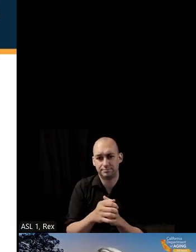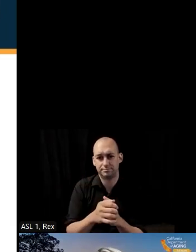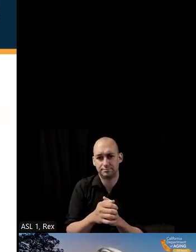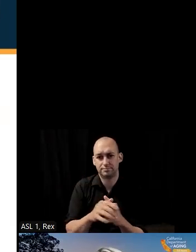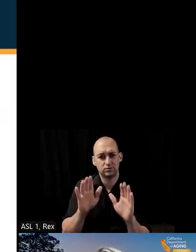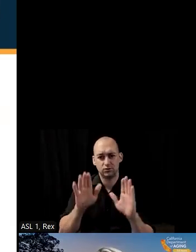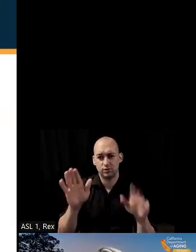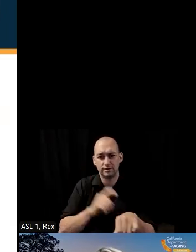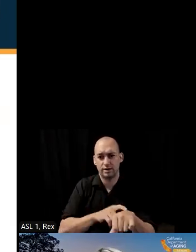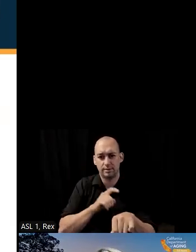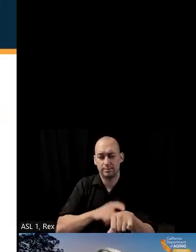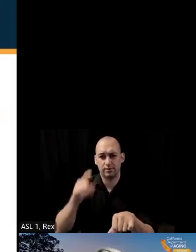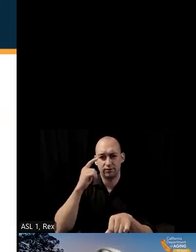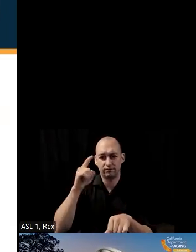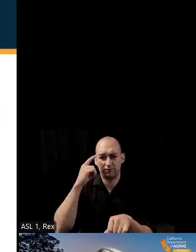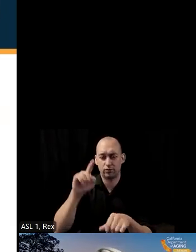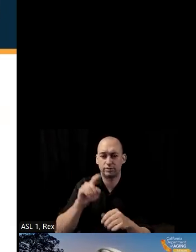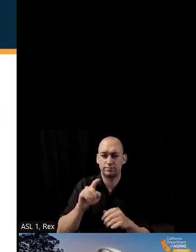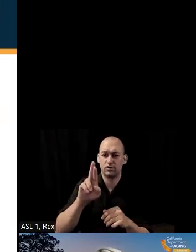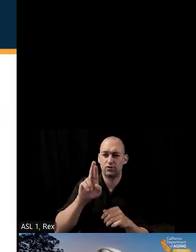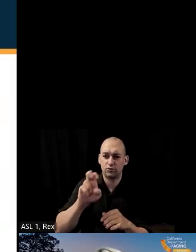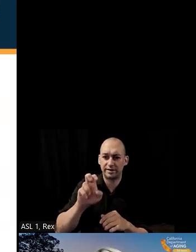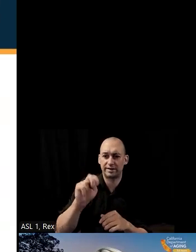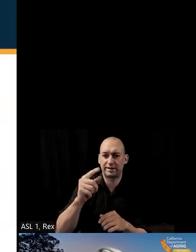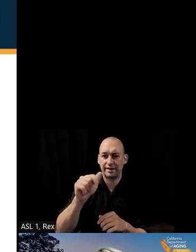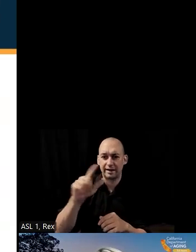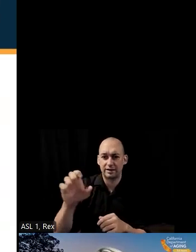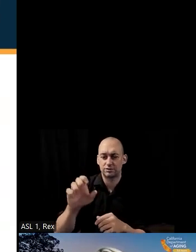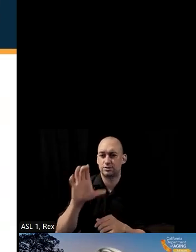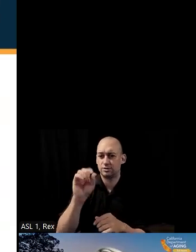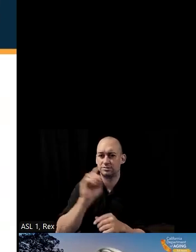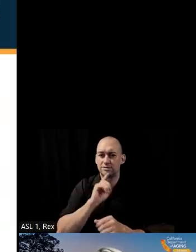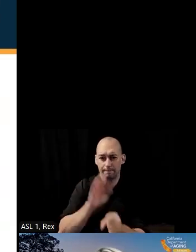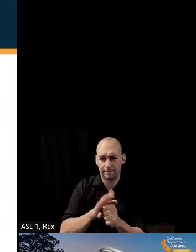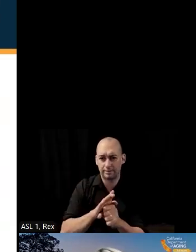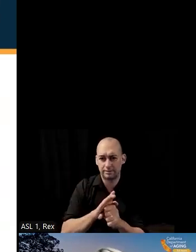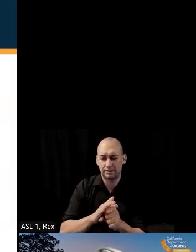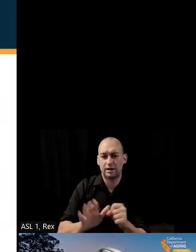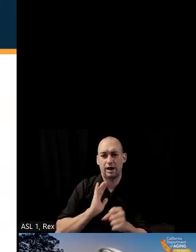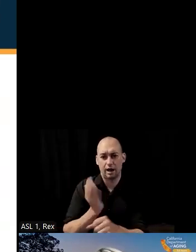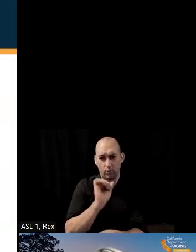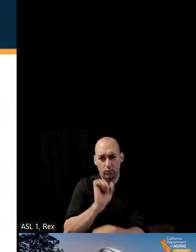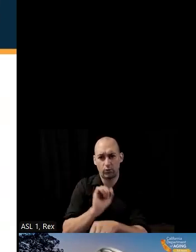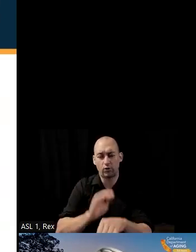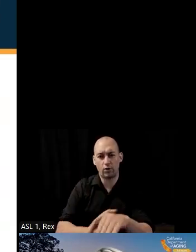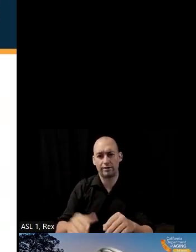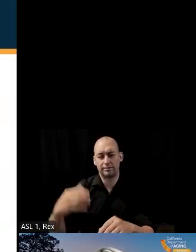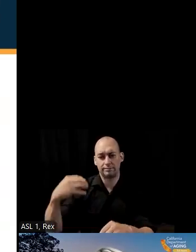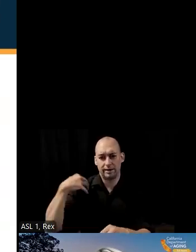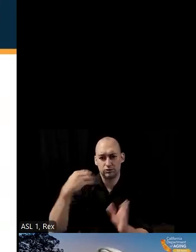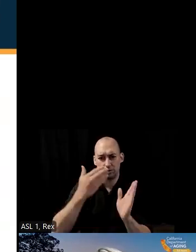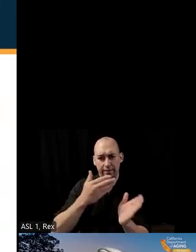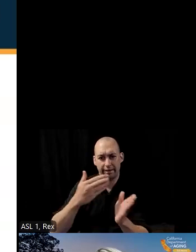wonderful time to re-engage and recommit to our work on the Master Plan for Aging.